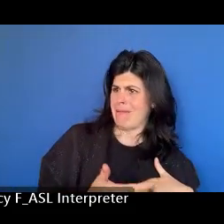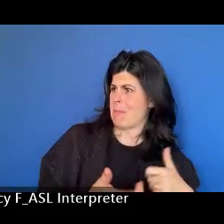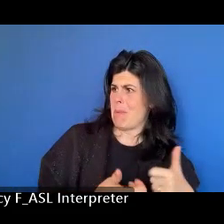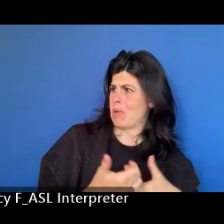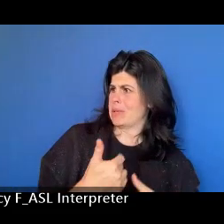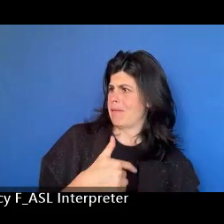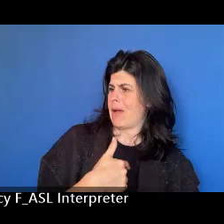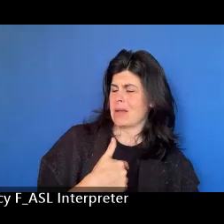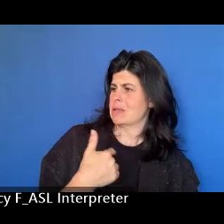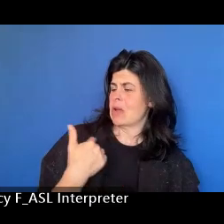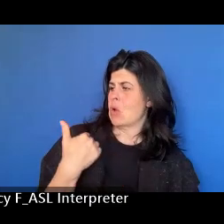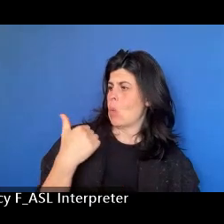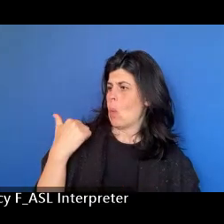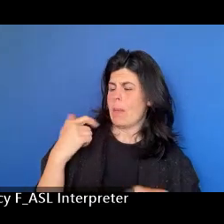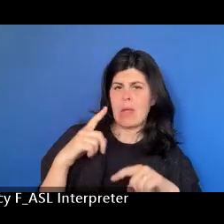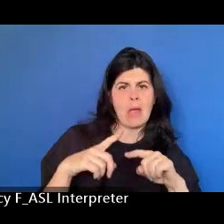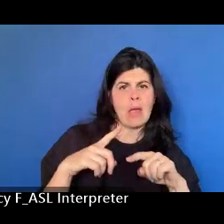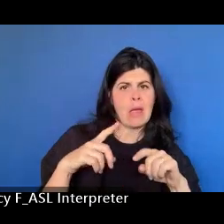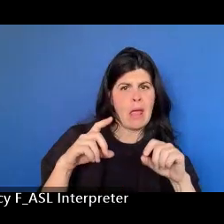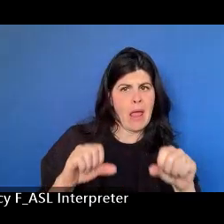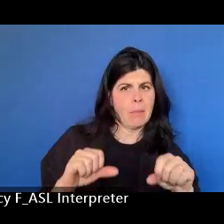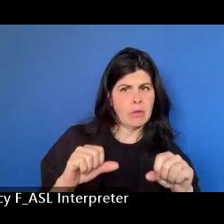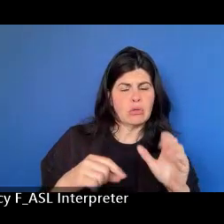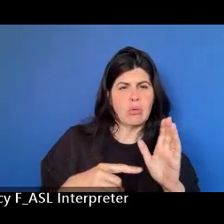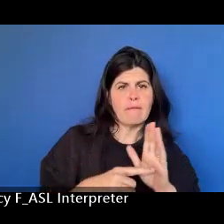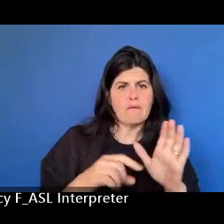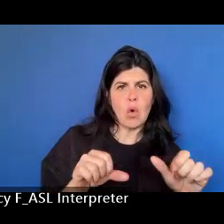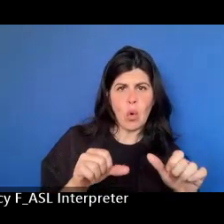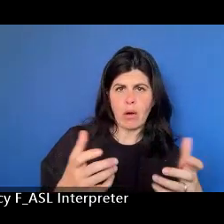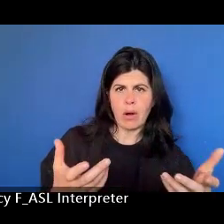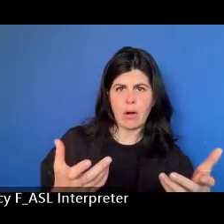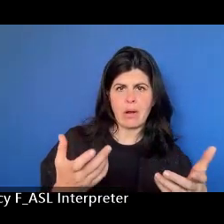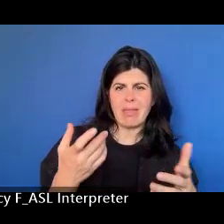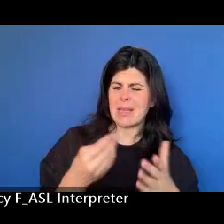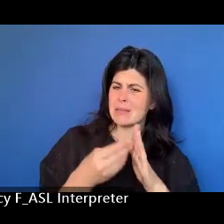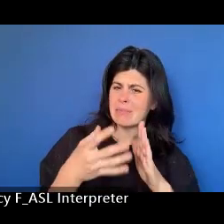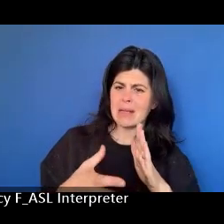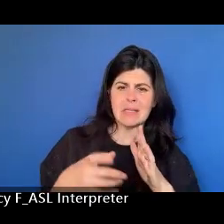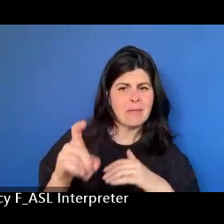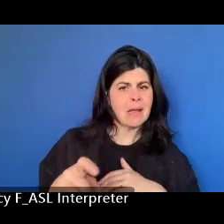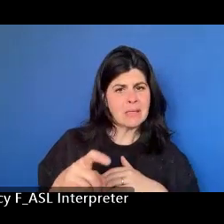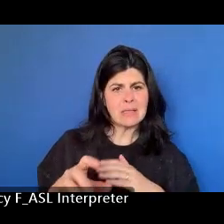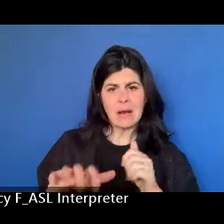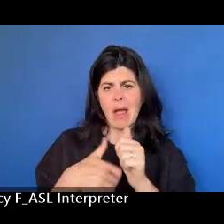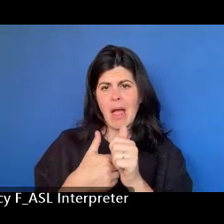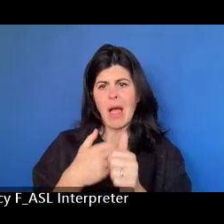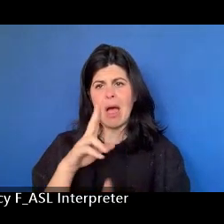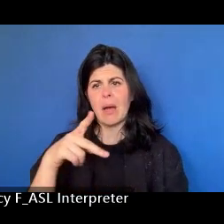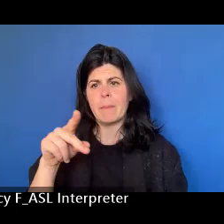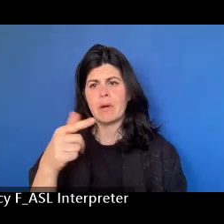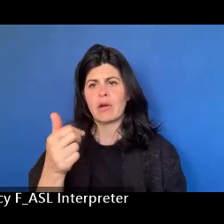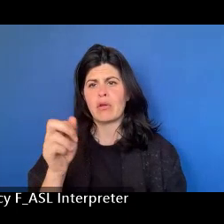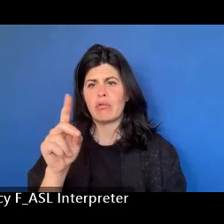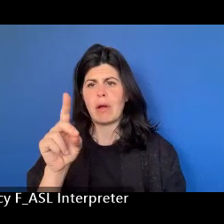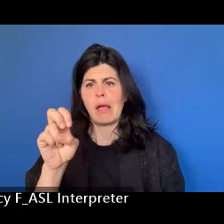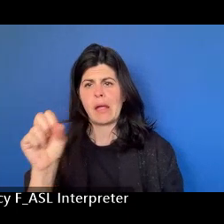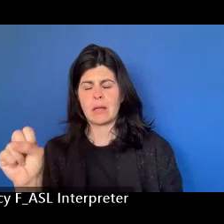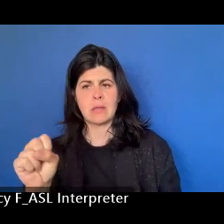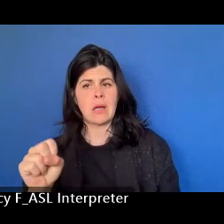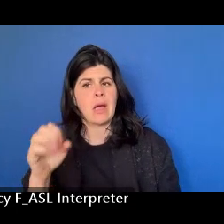to afford the costly necessary upgrades. This is absolutely the case for